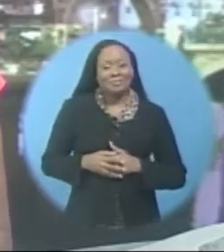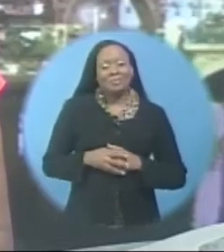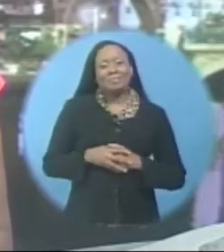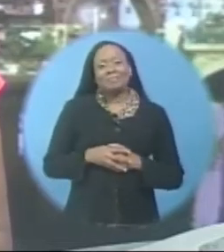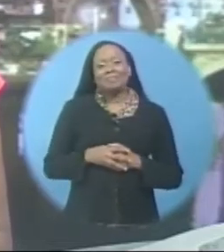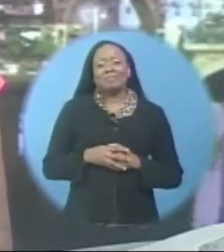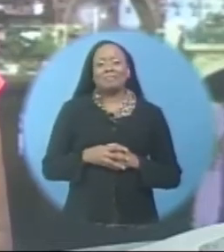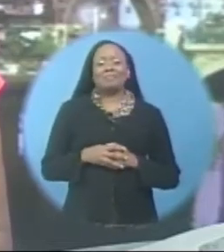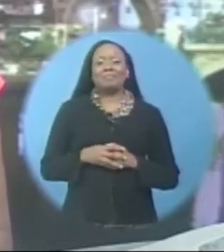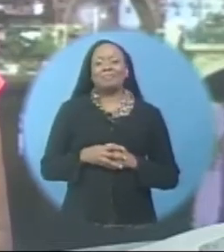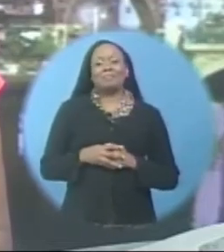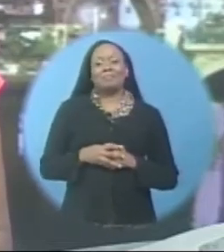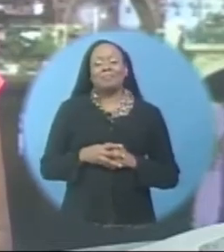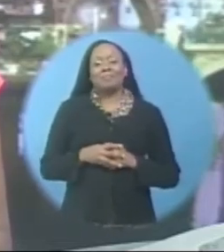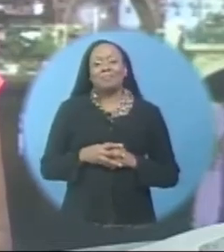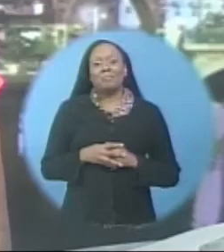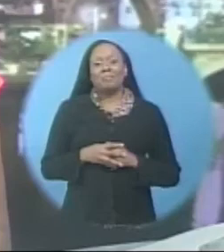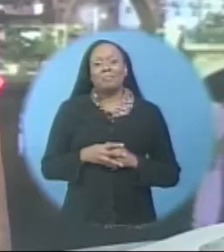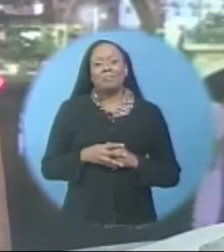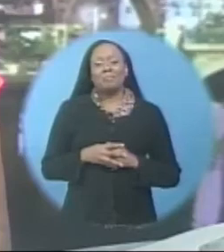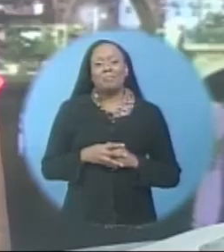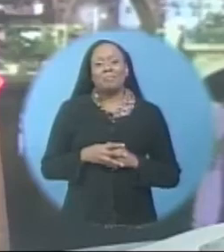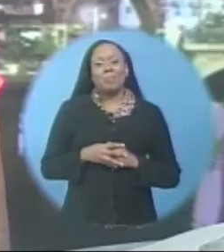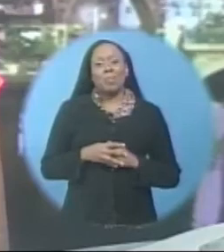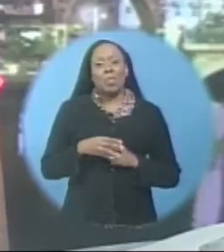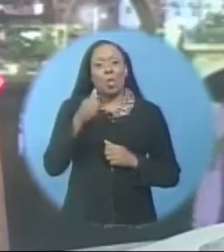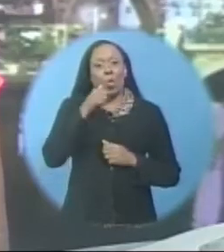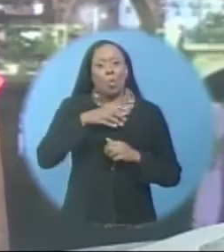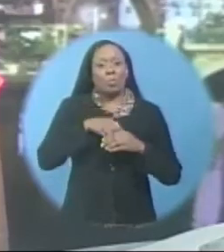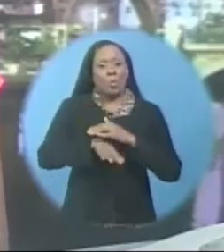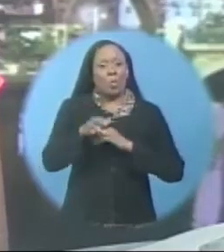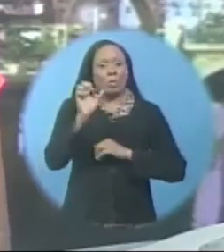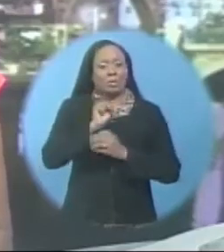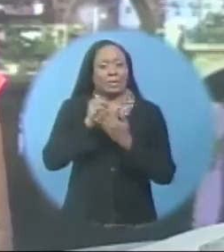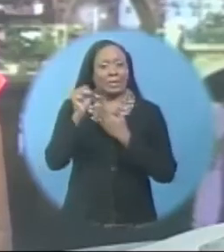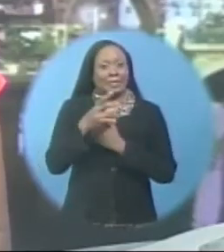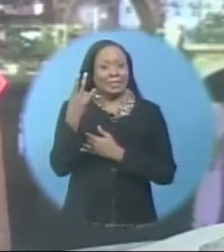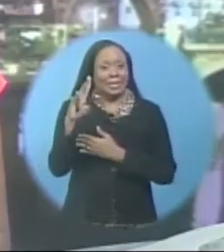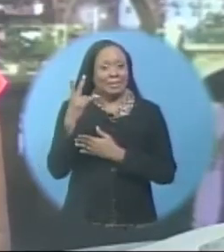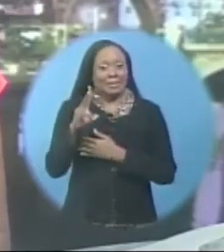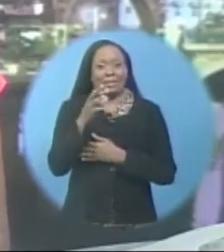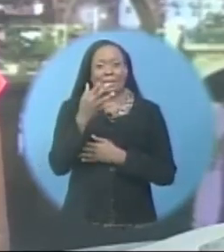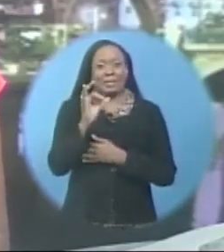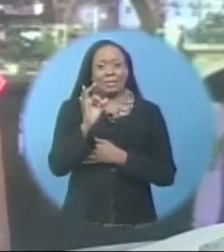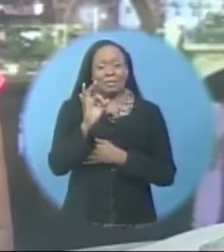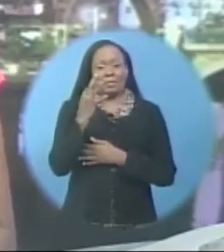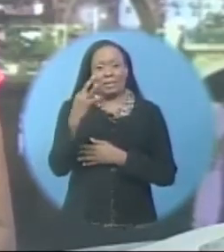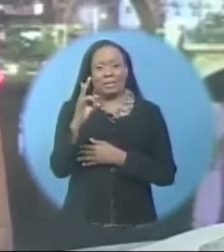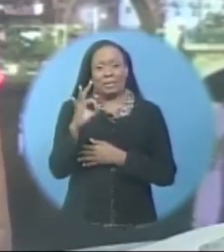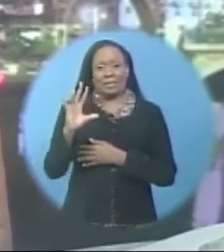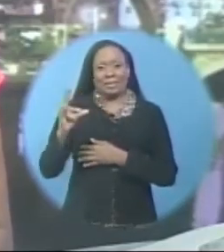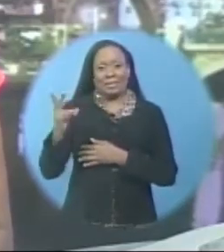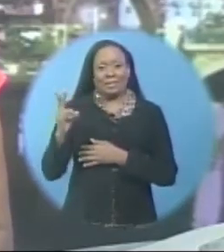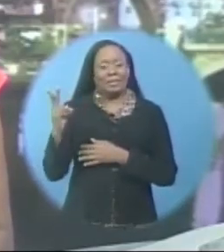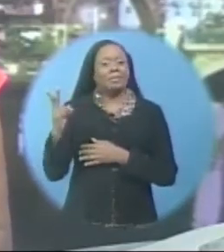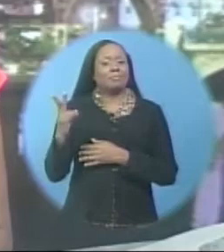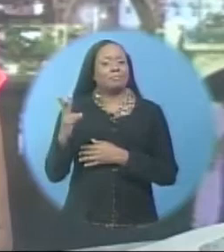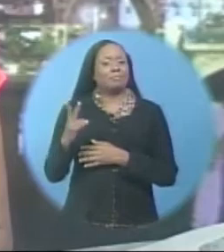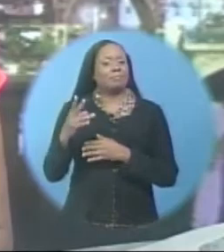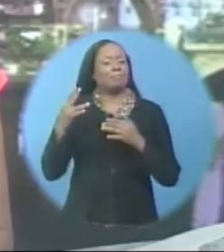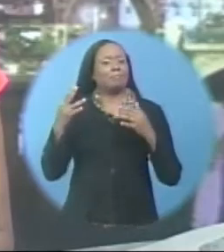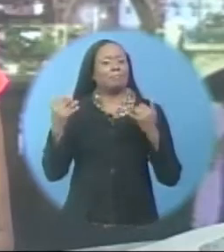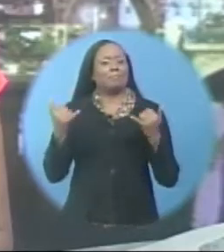Cox, originally from French Village, St. Peter, was born on September 17, 1917, and celebrated her